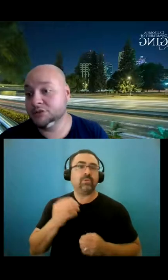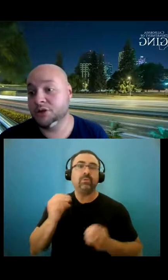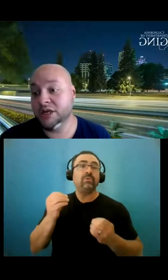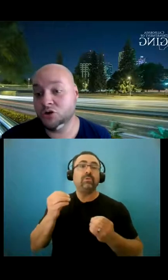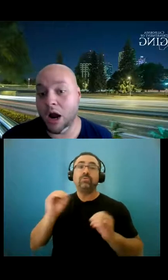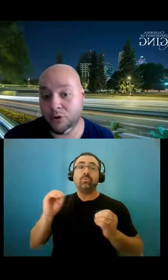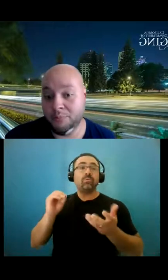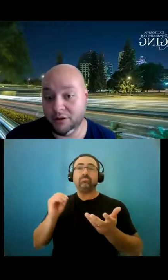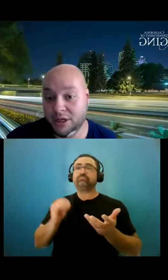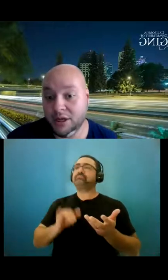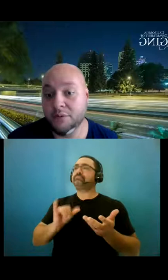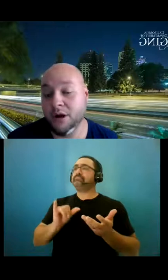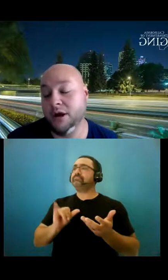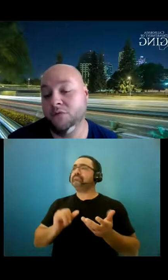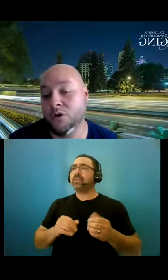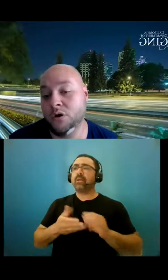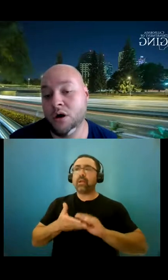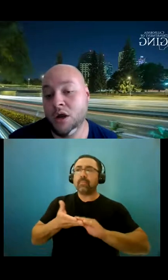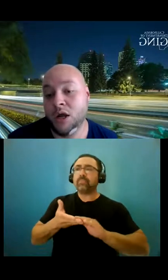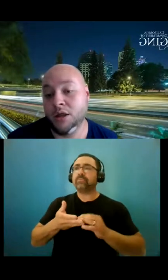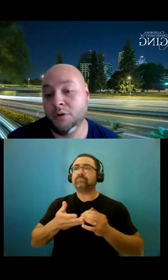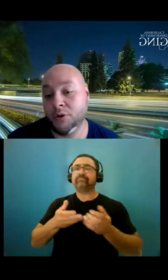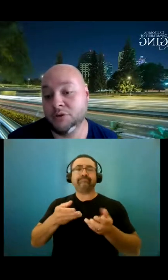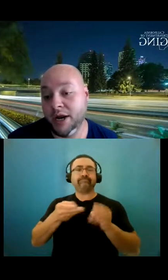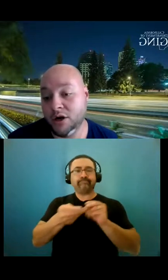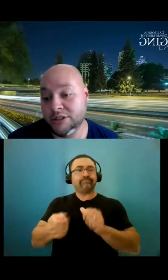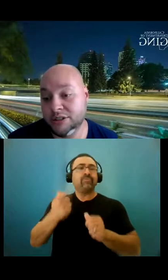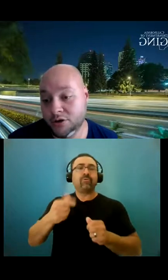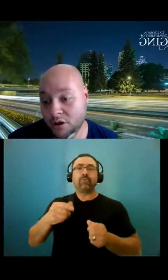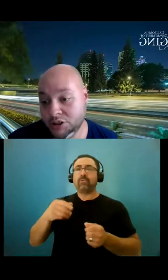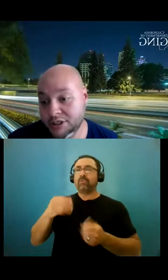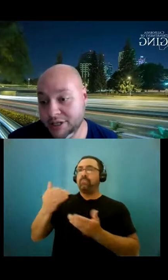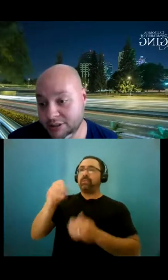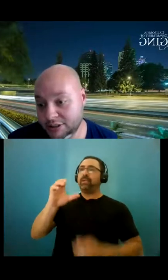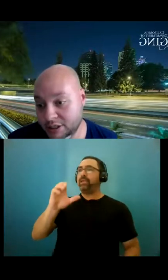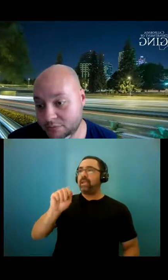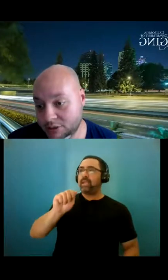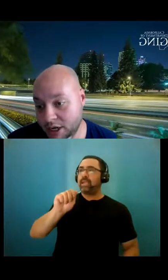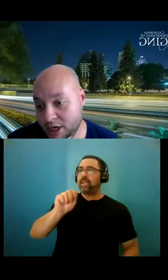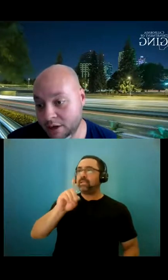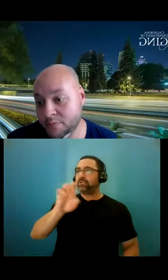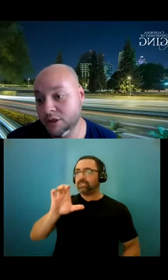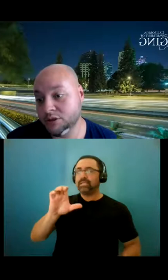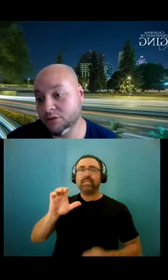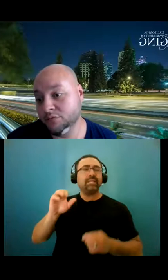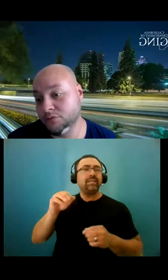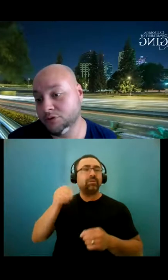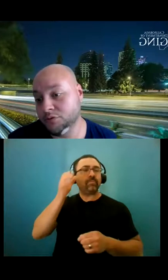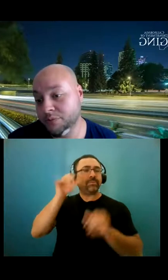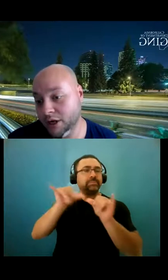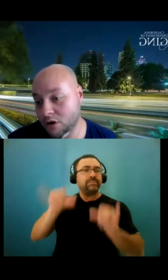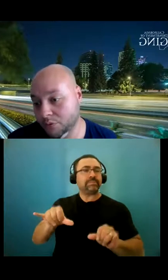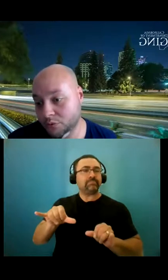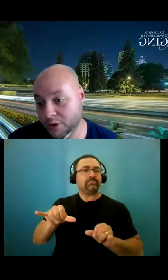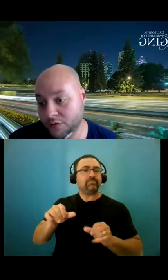to assist with the interoperability for proposed ADRC technology and data systems to